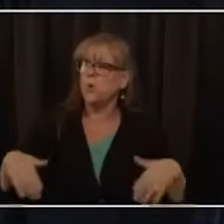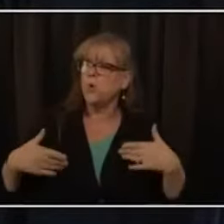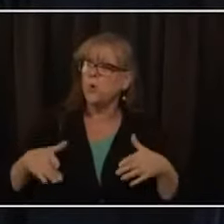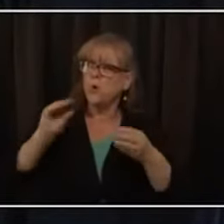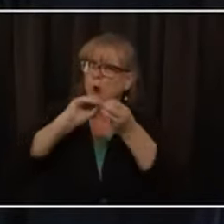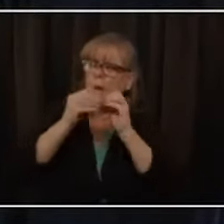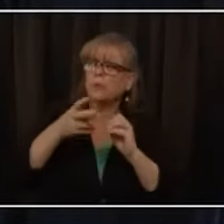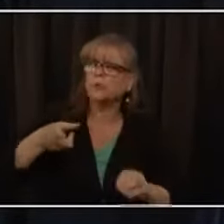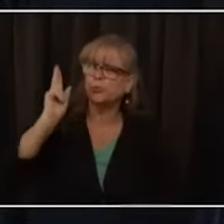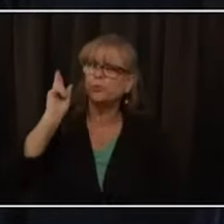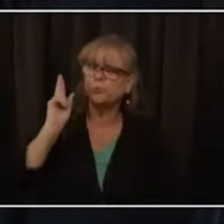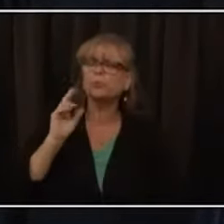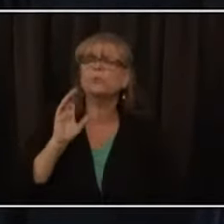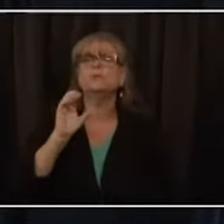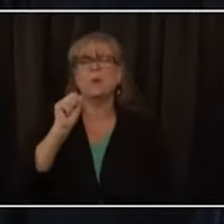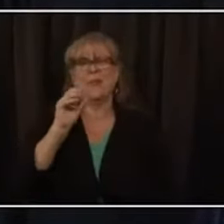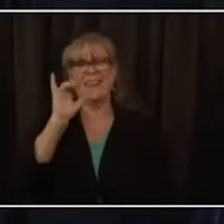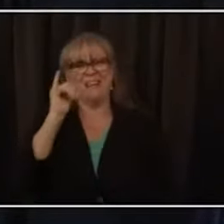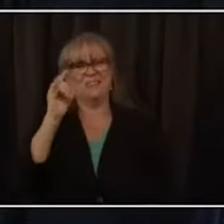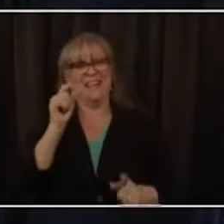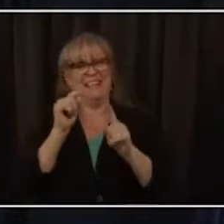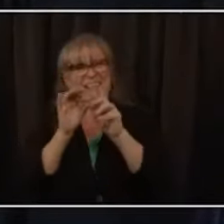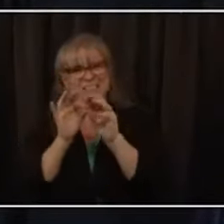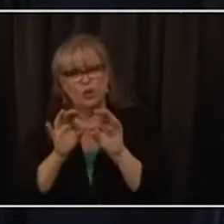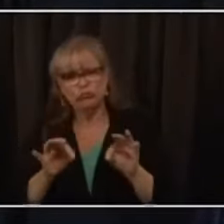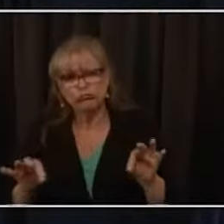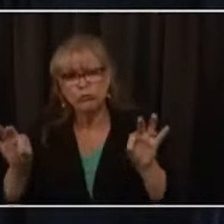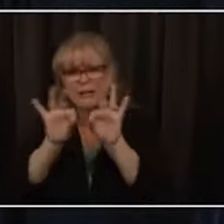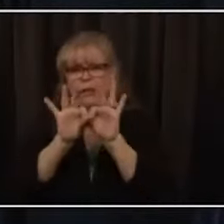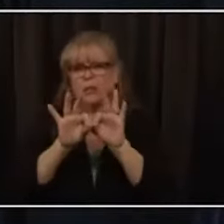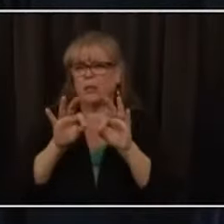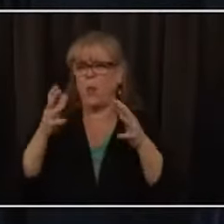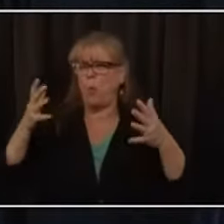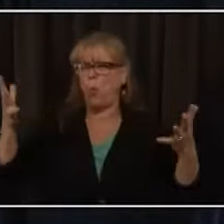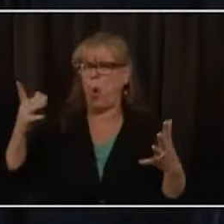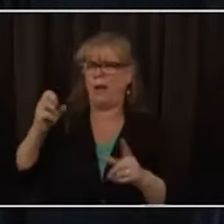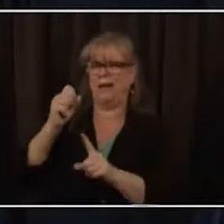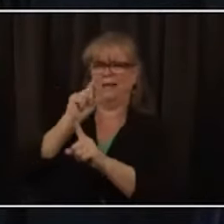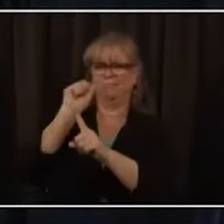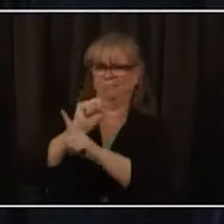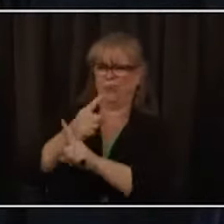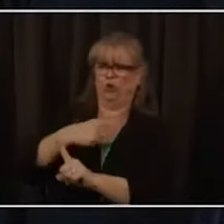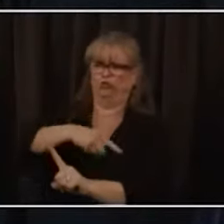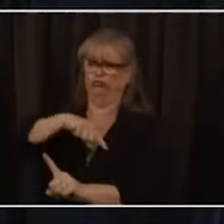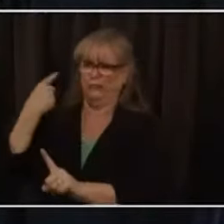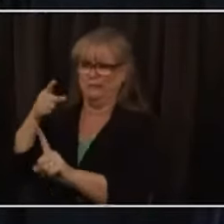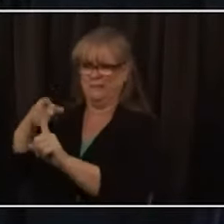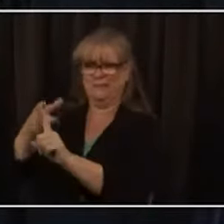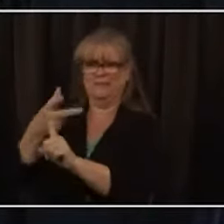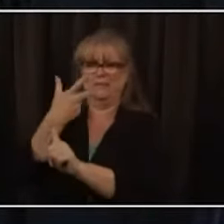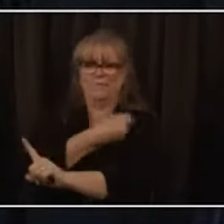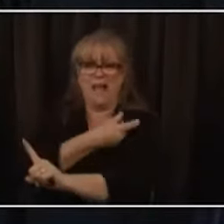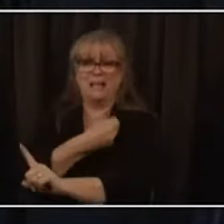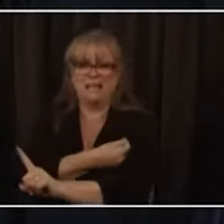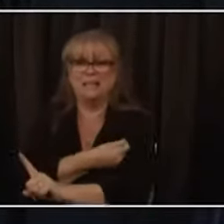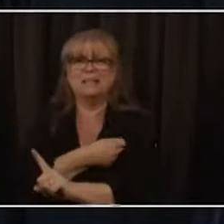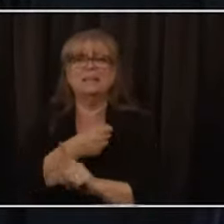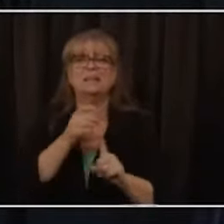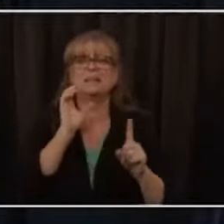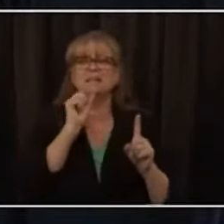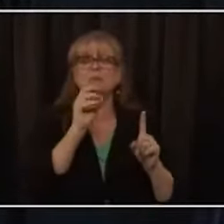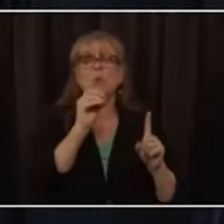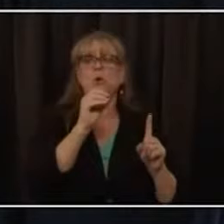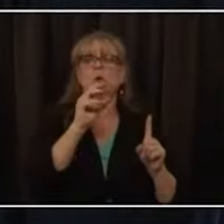what the different risk parameters of relatively minor risk parameters of any vaccines are, there are none that even